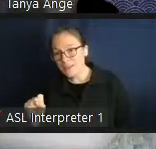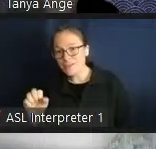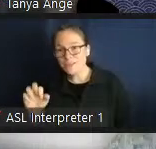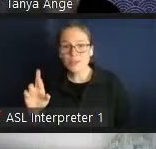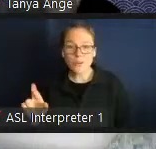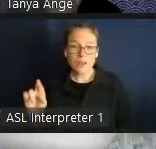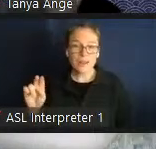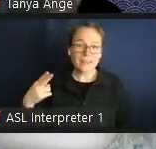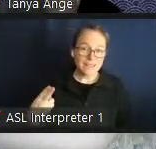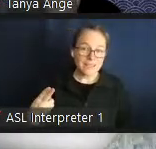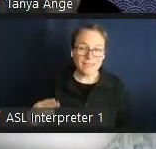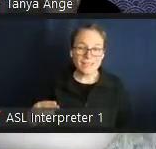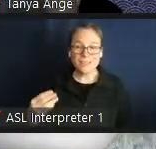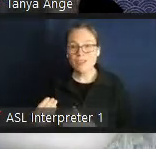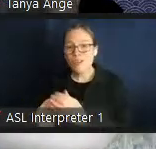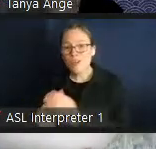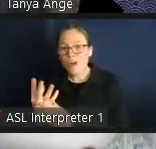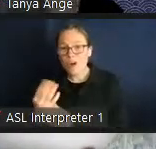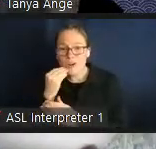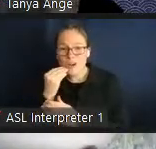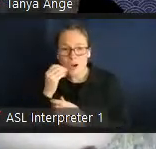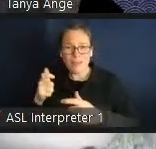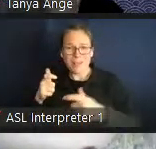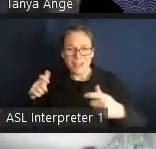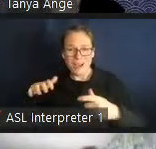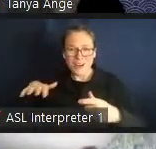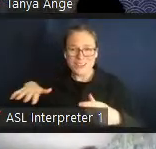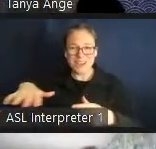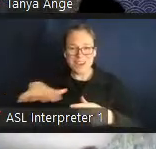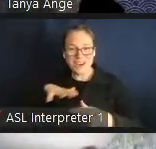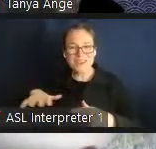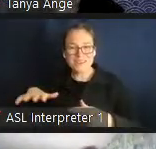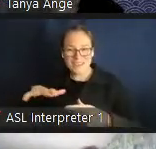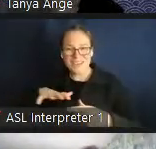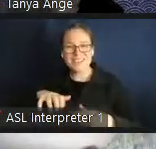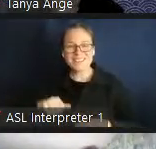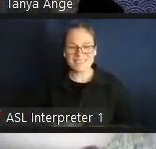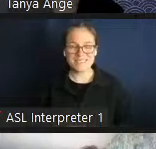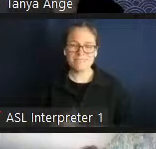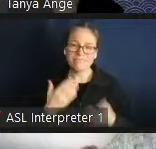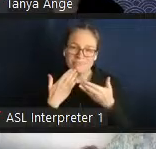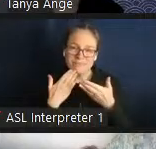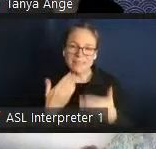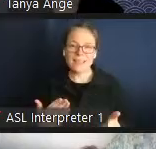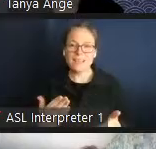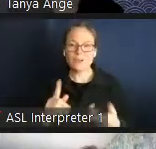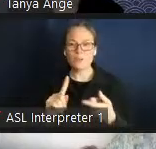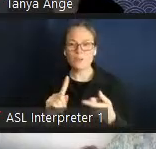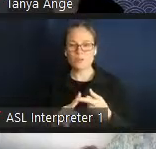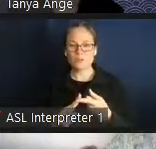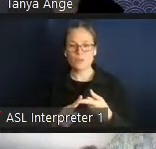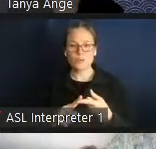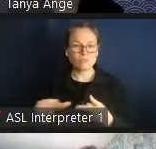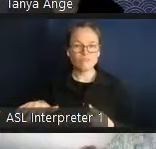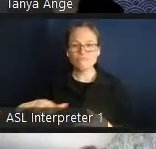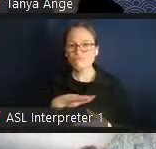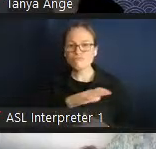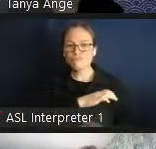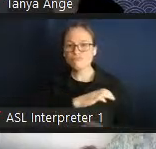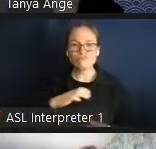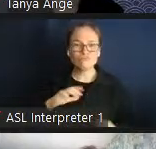Garden Home, quite a large area. So I just want to say thank you to our entire budget